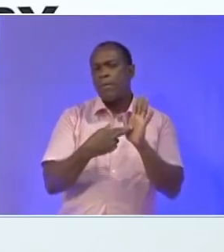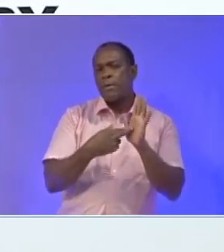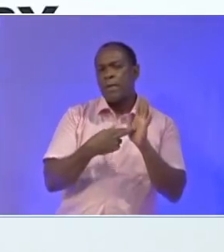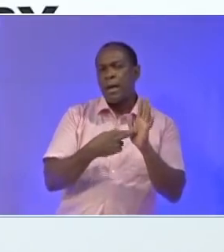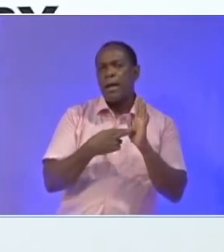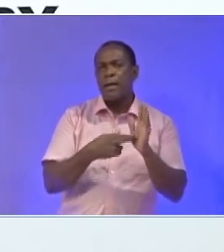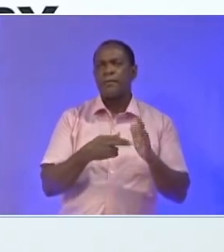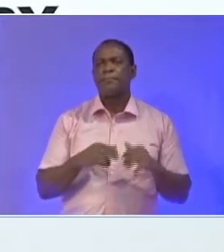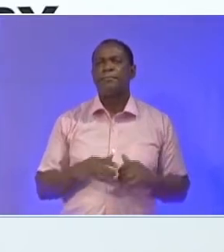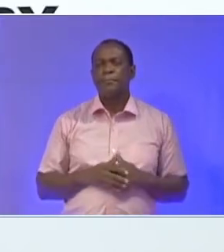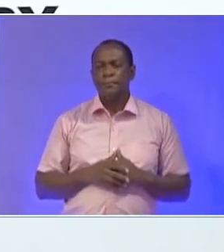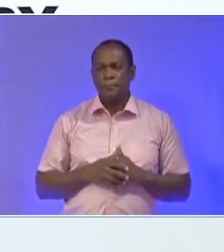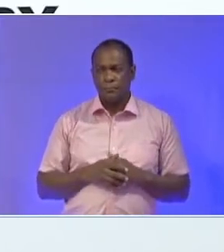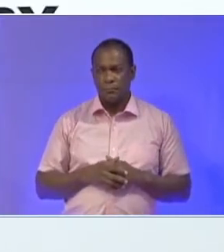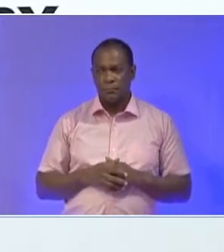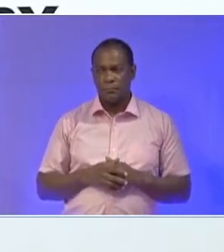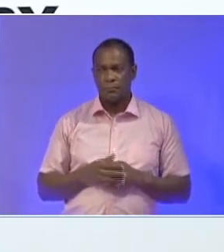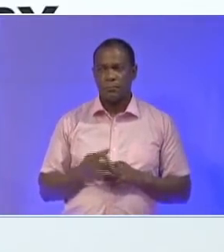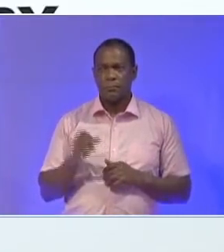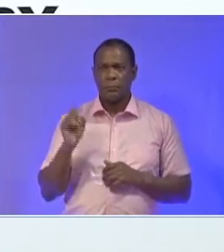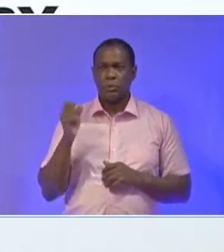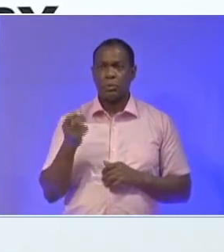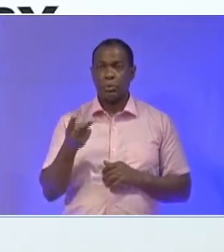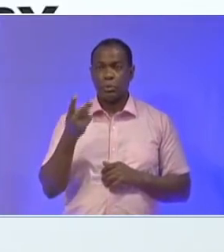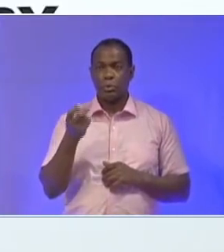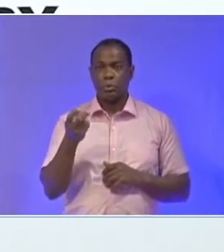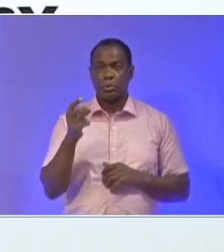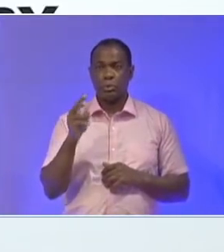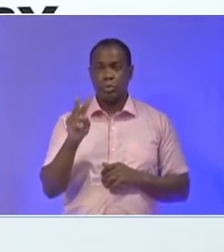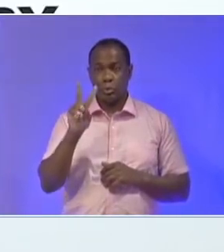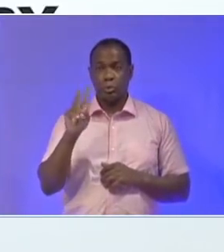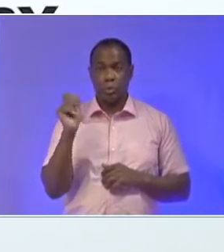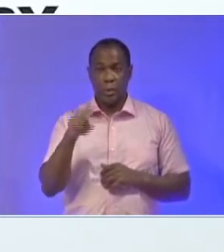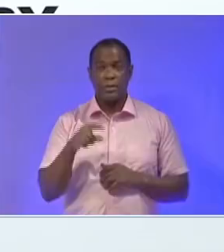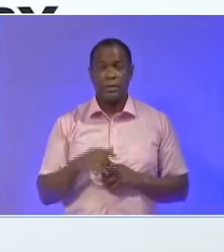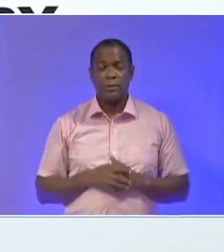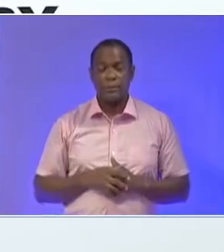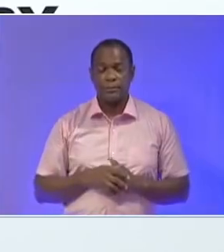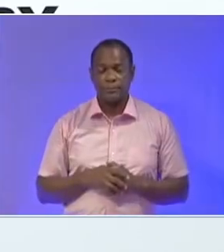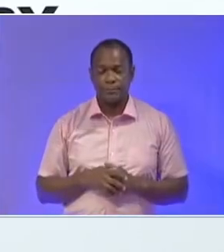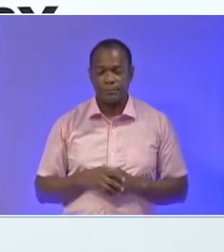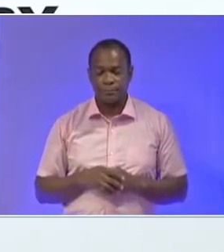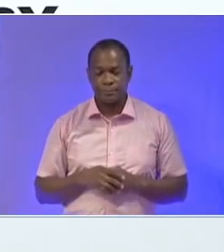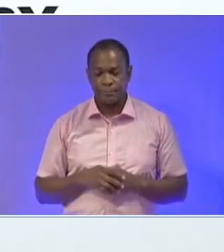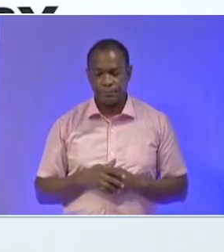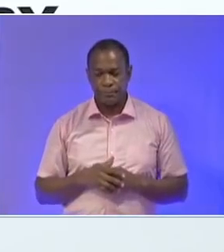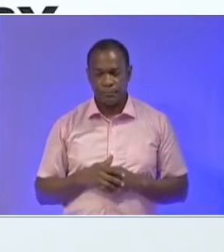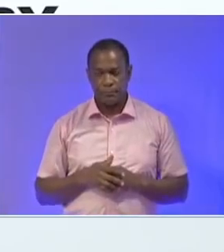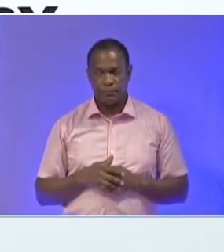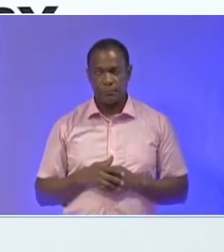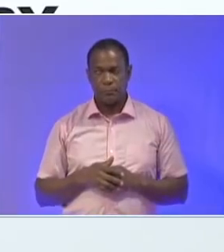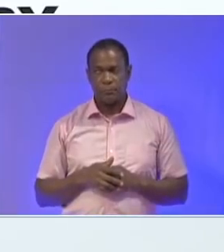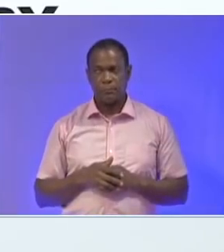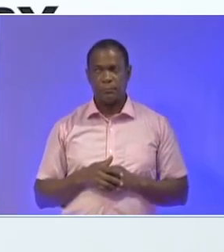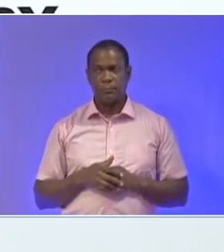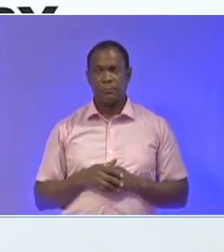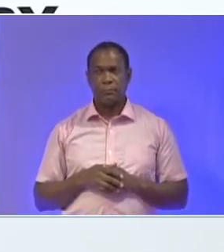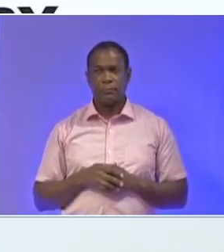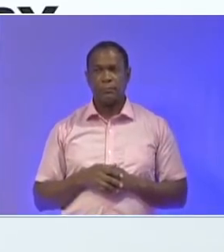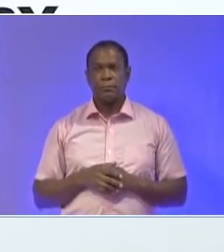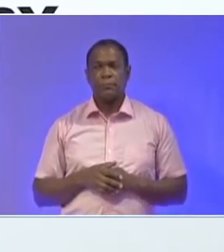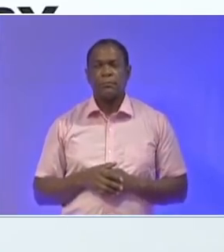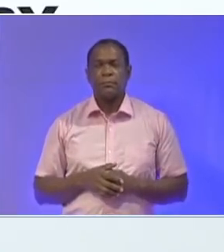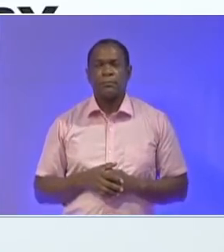questions. We will take 2 questions per media house. During the first round of questions, and kindly pose one